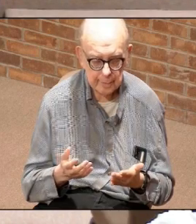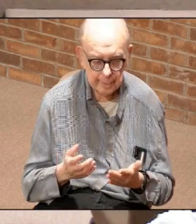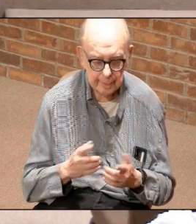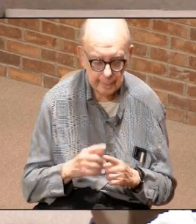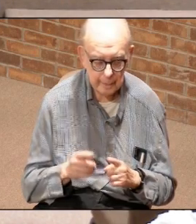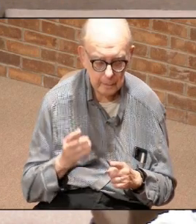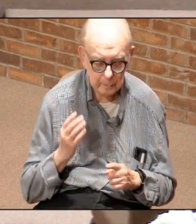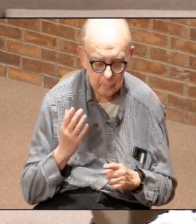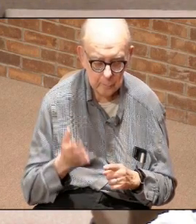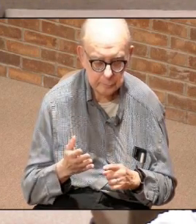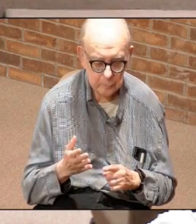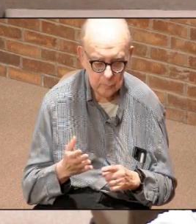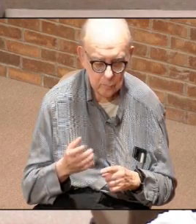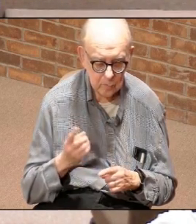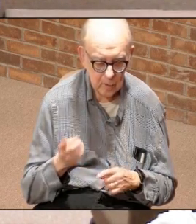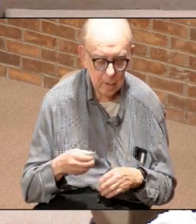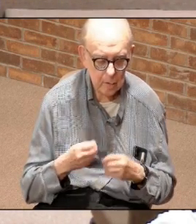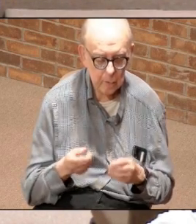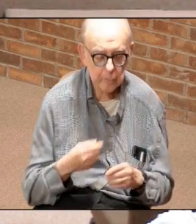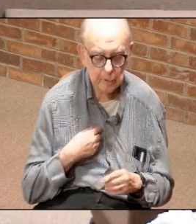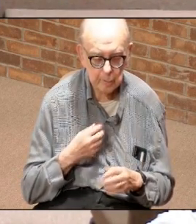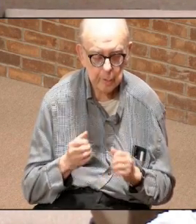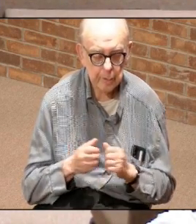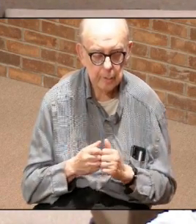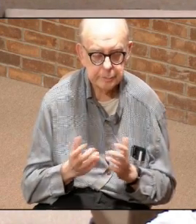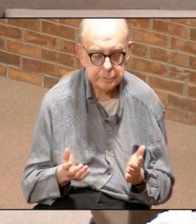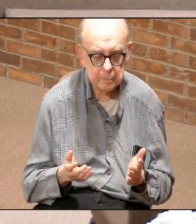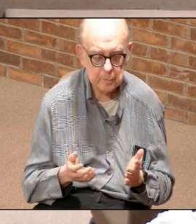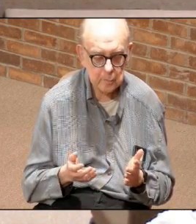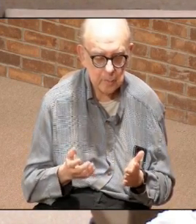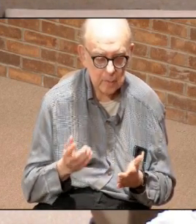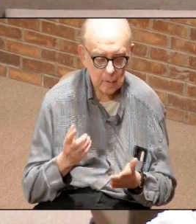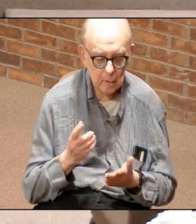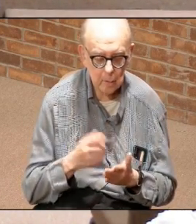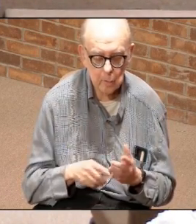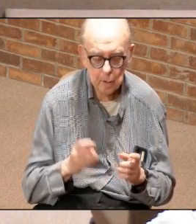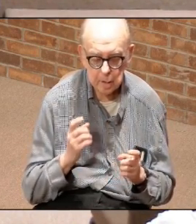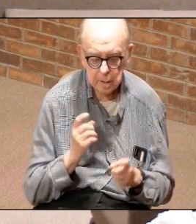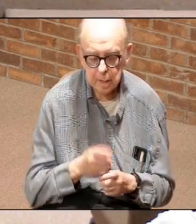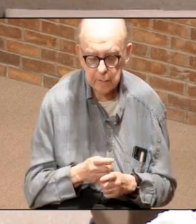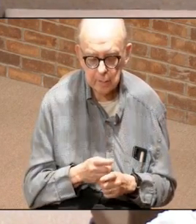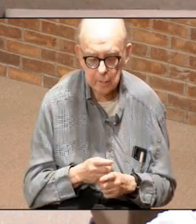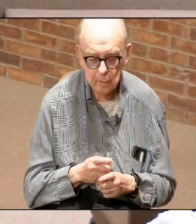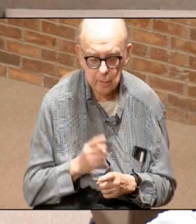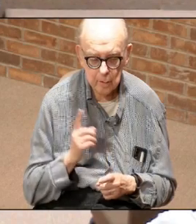you, that you're providing me with? What gift